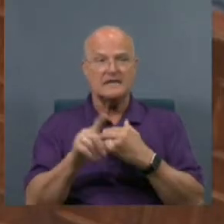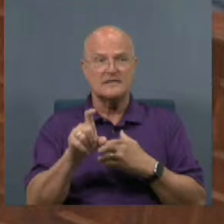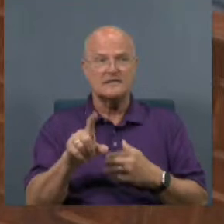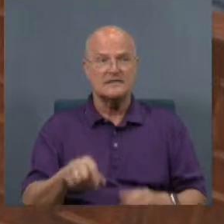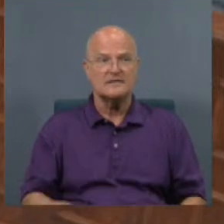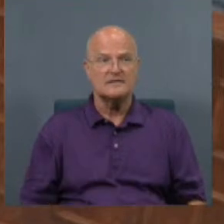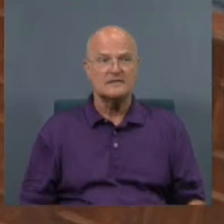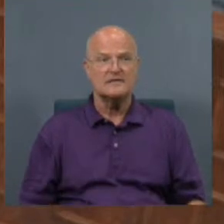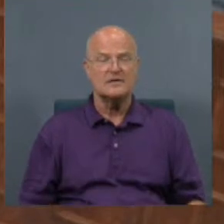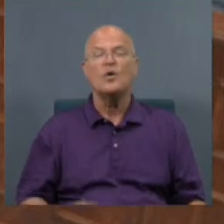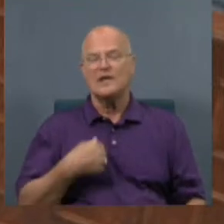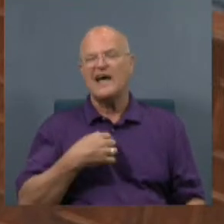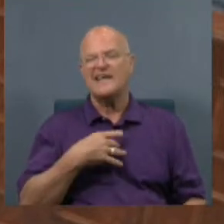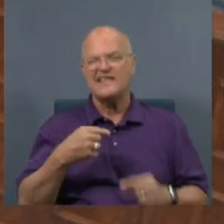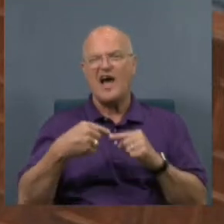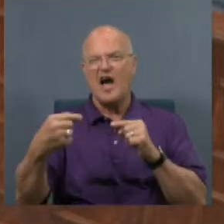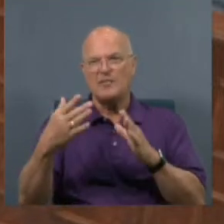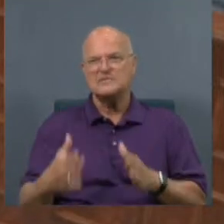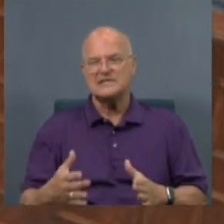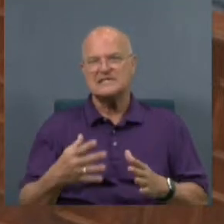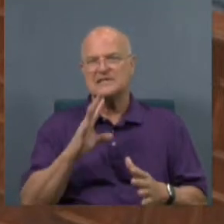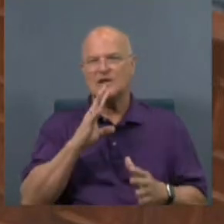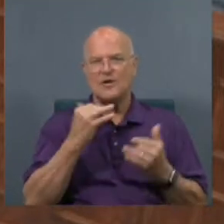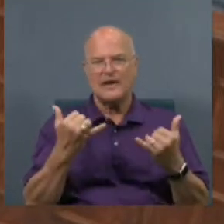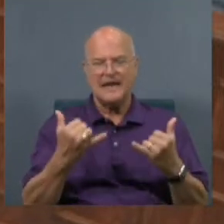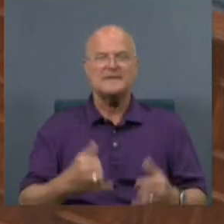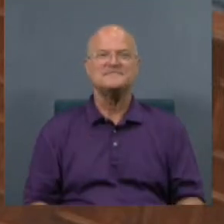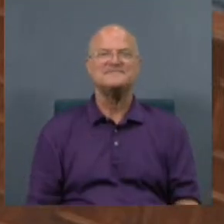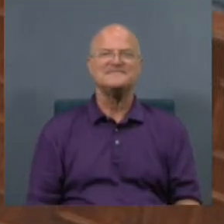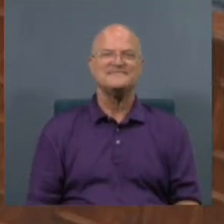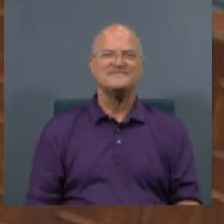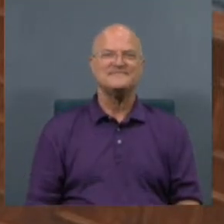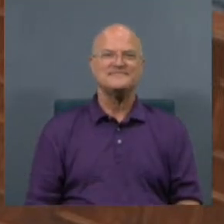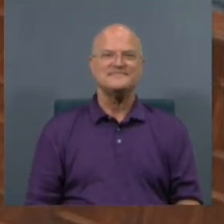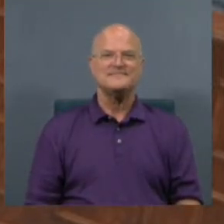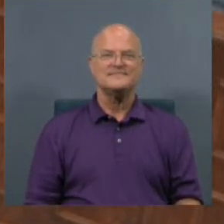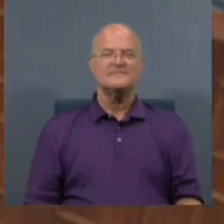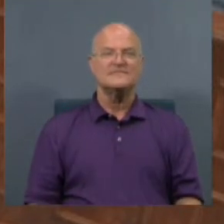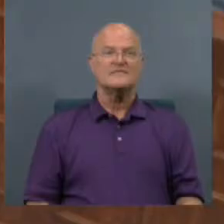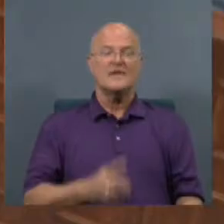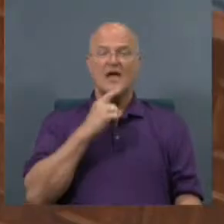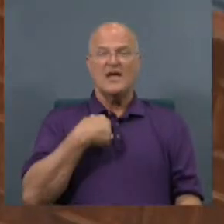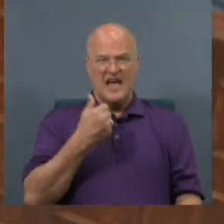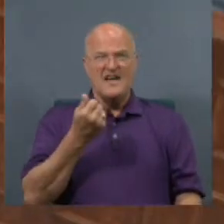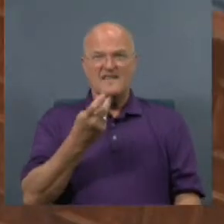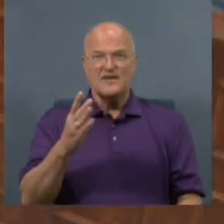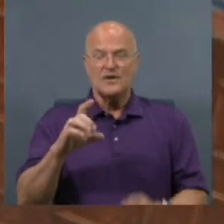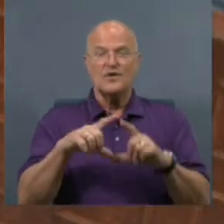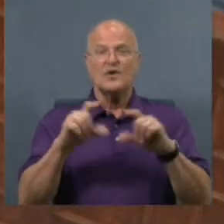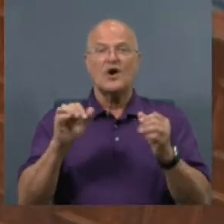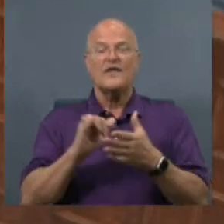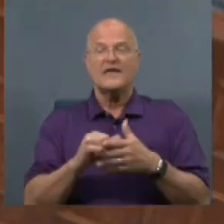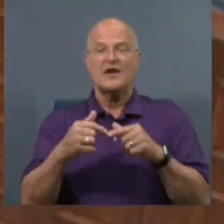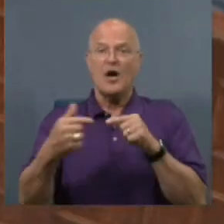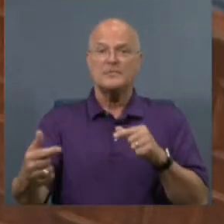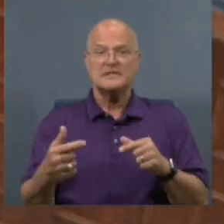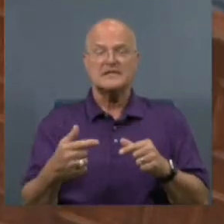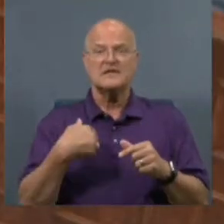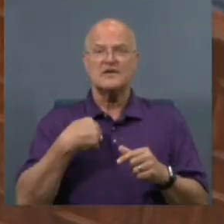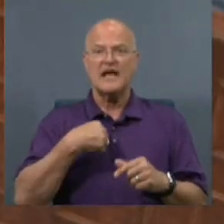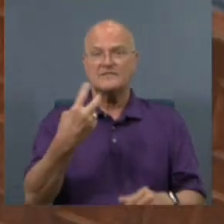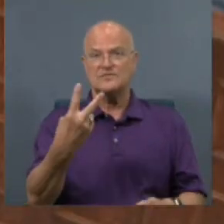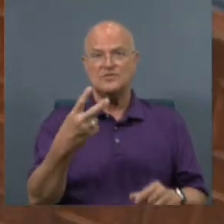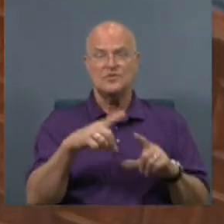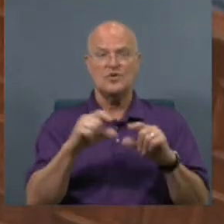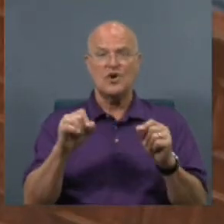We'd like to let the opposition speak at this time. Thank you. All right. So we actually have a couple of cards that are in opposition, and it looks like we have